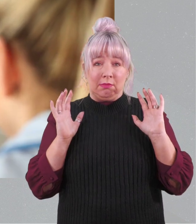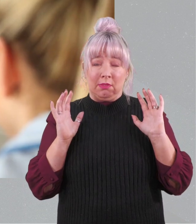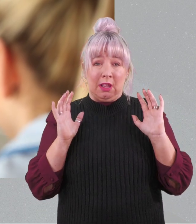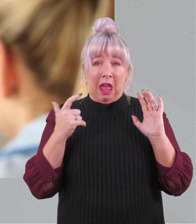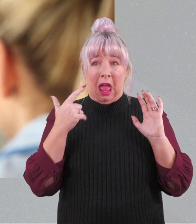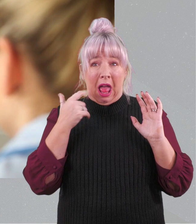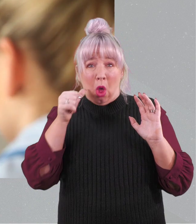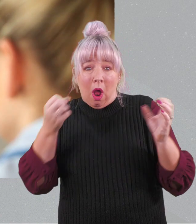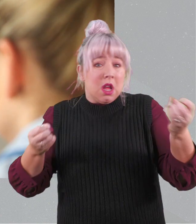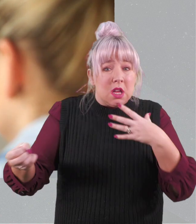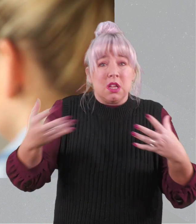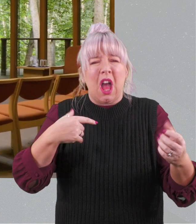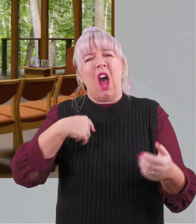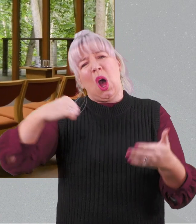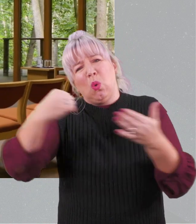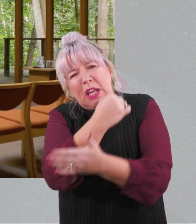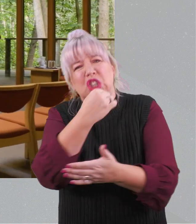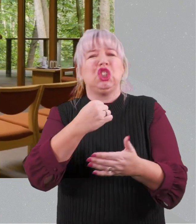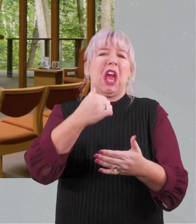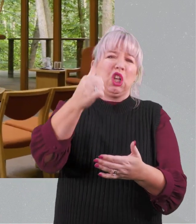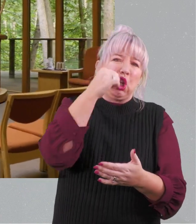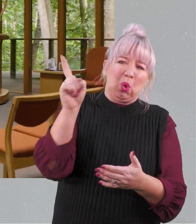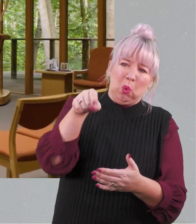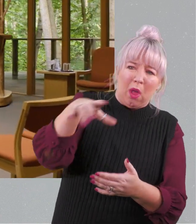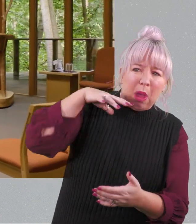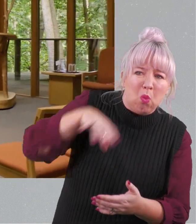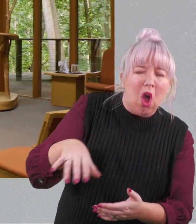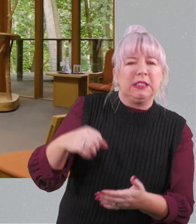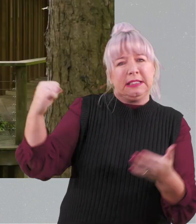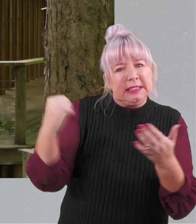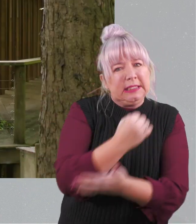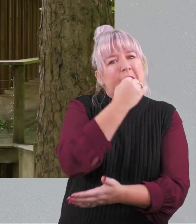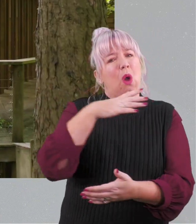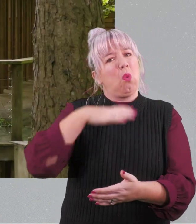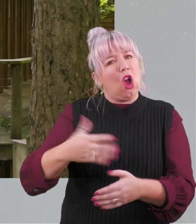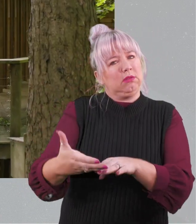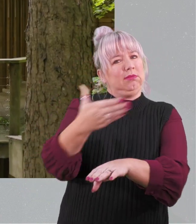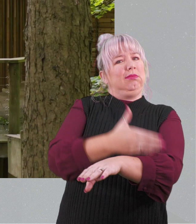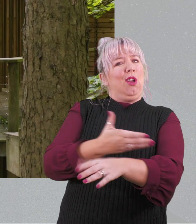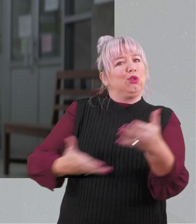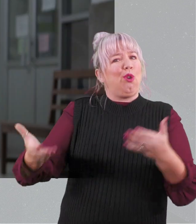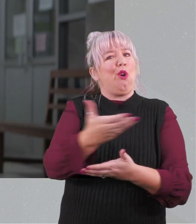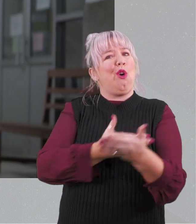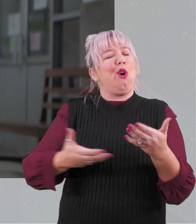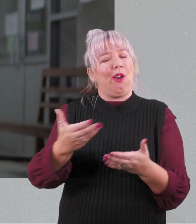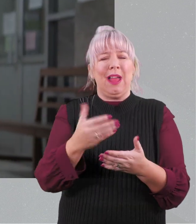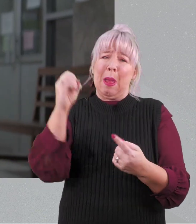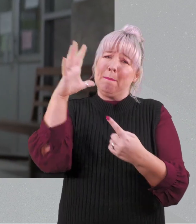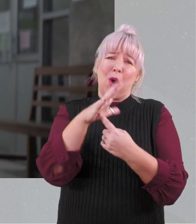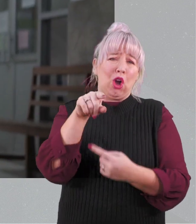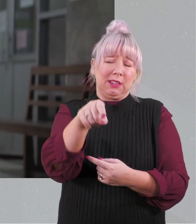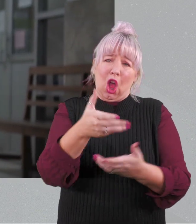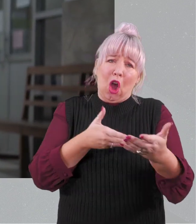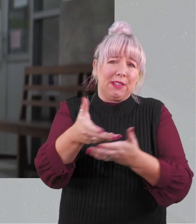You only get one chance to do this. I heard a lot of people say, I wish I knew what they would have wanted.